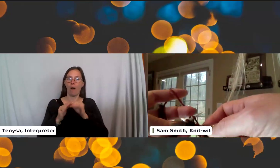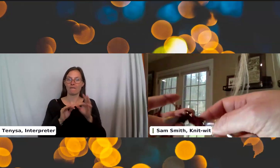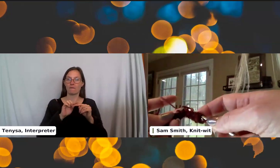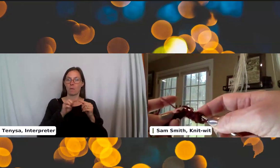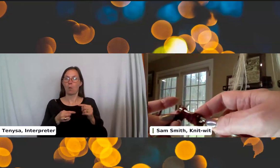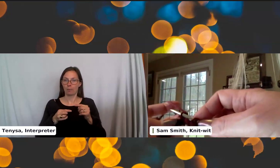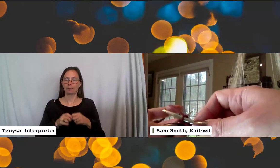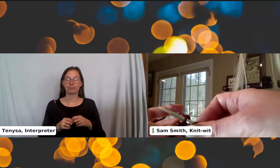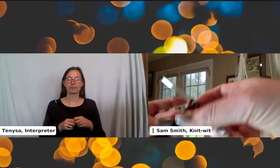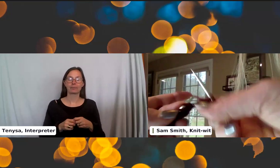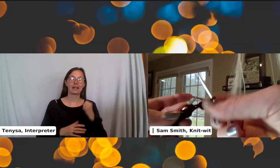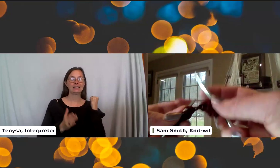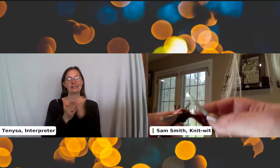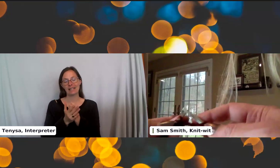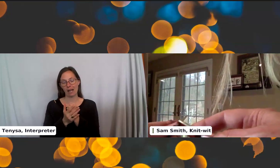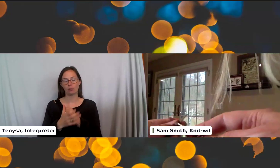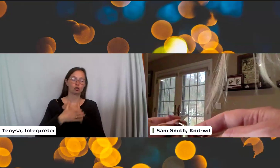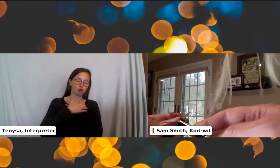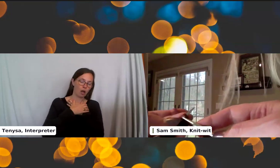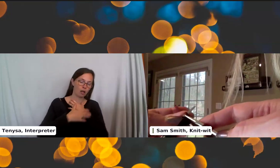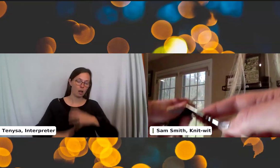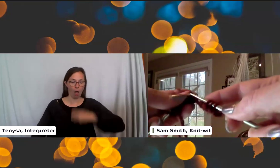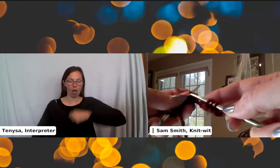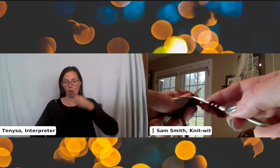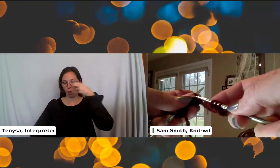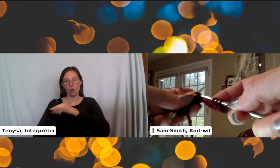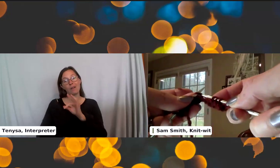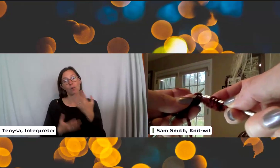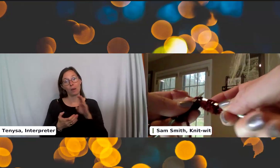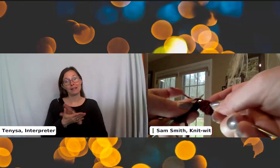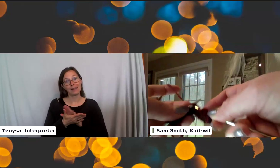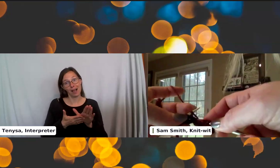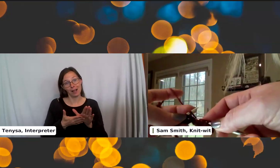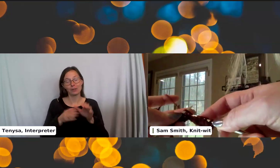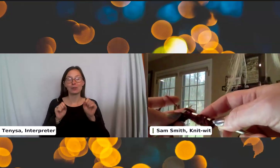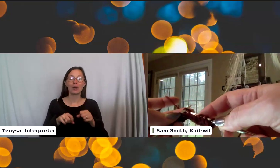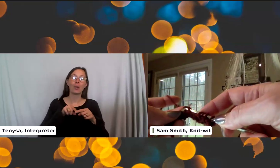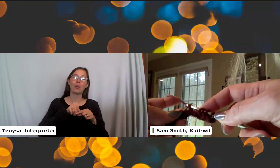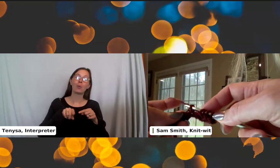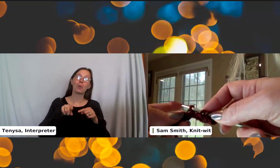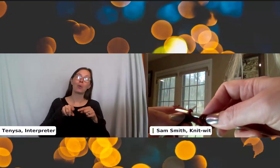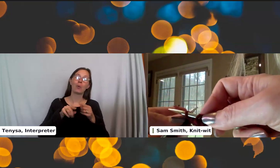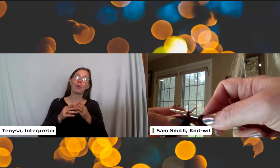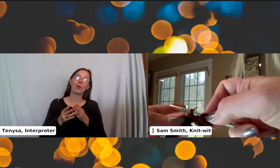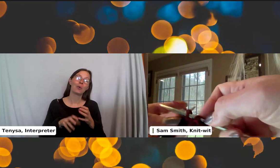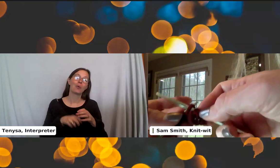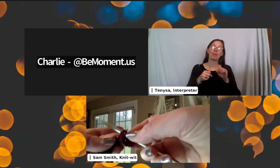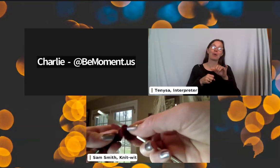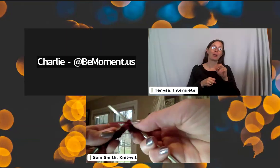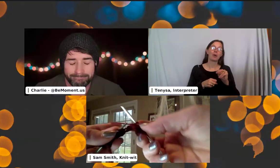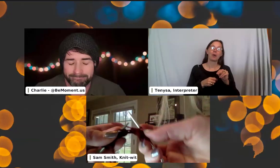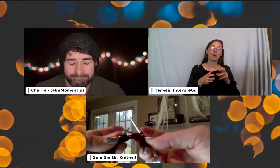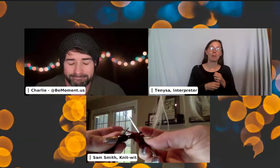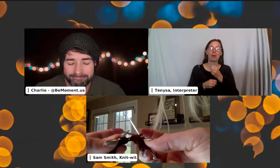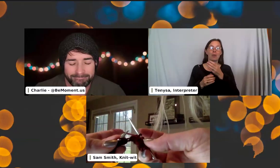Stab, strangle, pull out guts, throw off cliff. Or if you want to be nice, through, grab the yarn, pull it through,